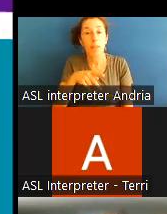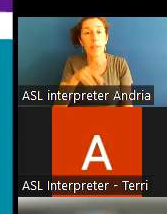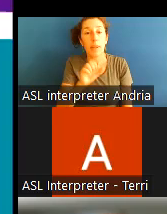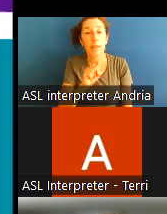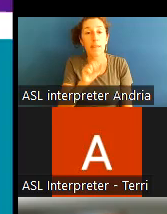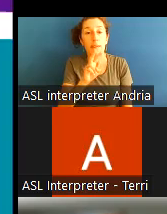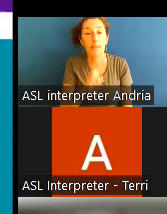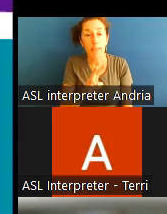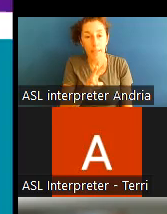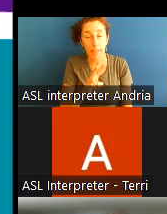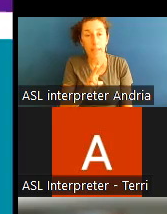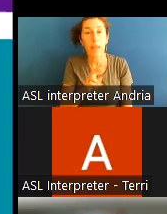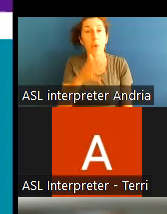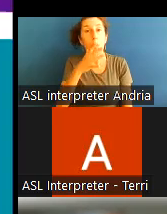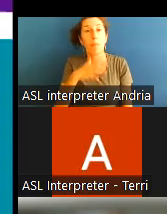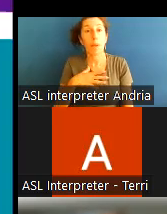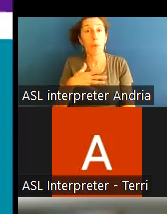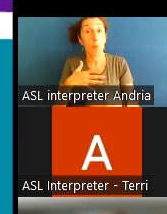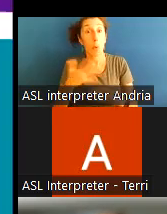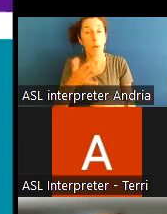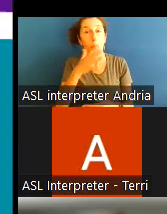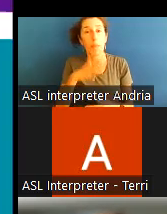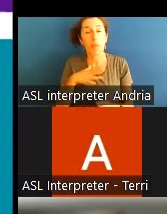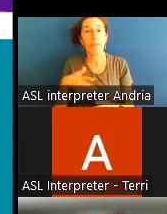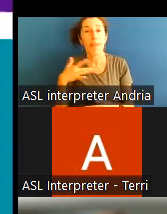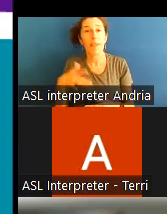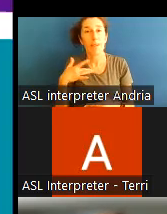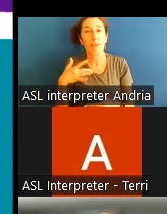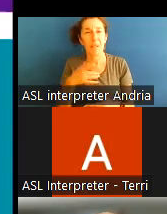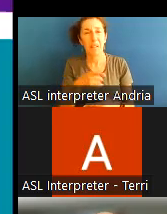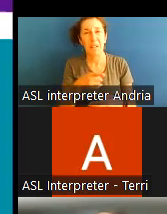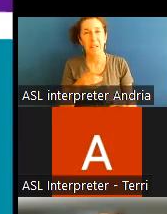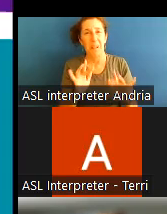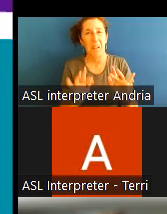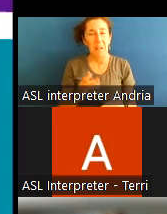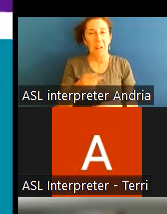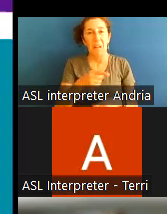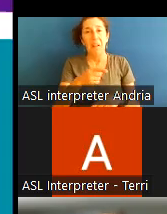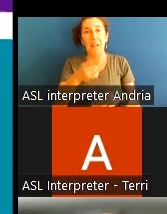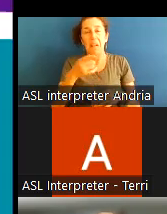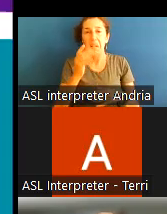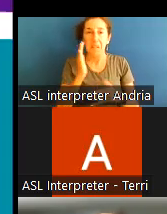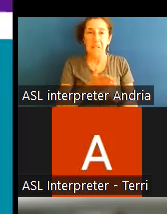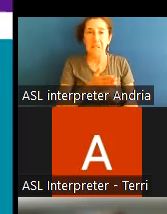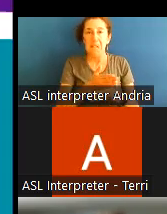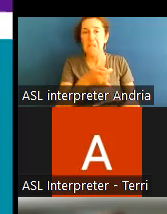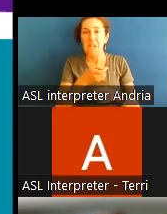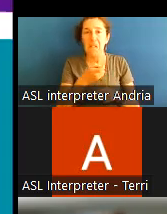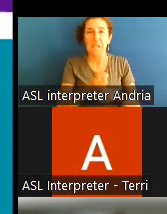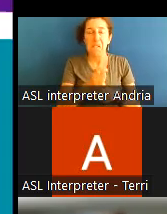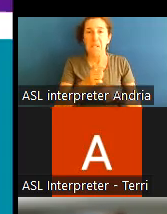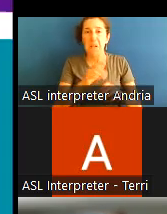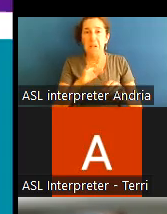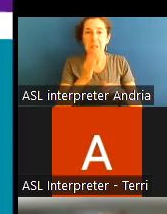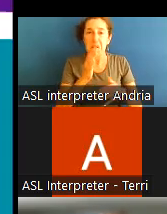without understanding or even being able to articulate why. Women wanted practitioners to recognize